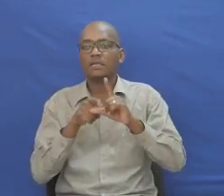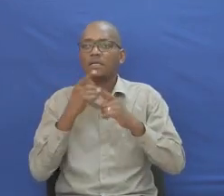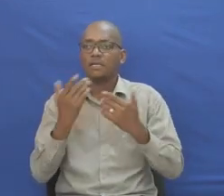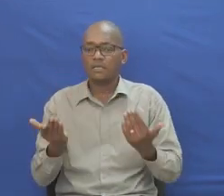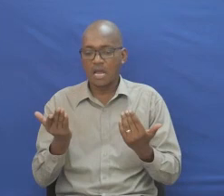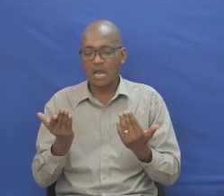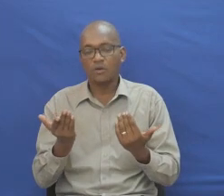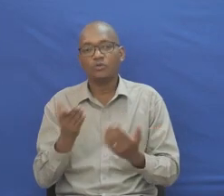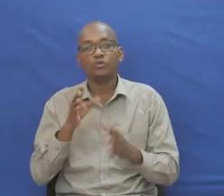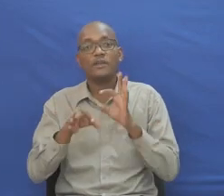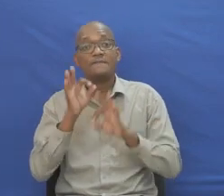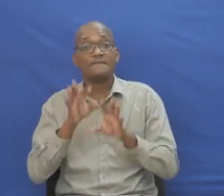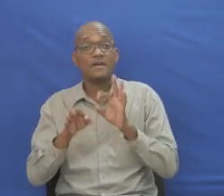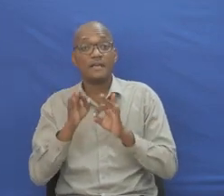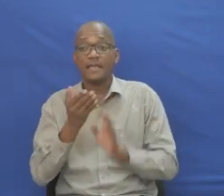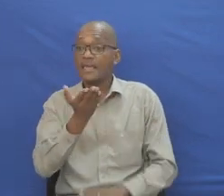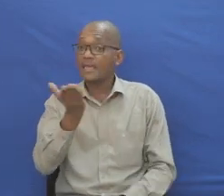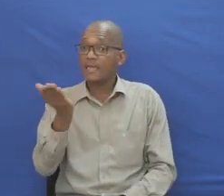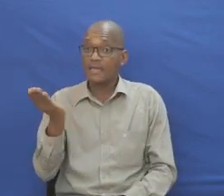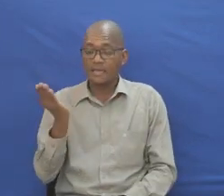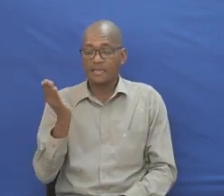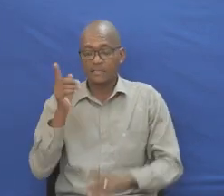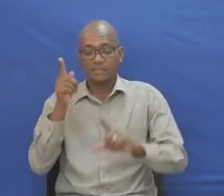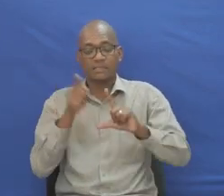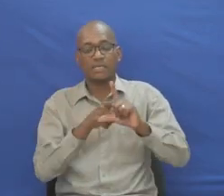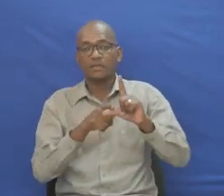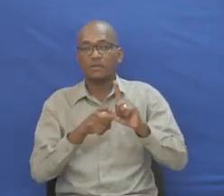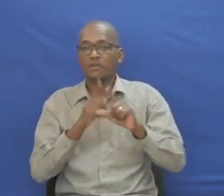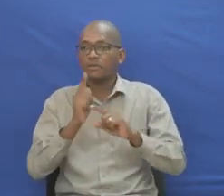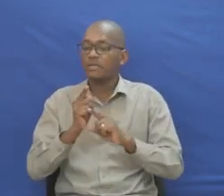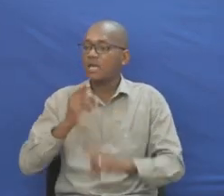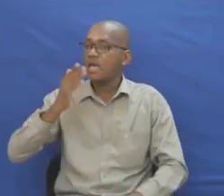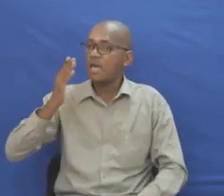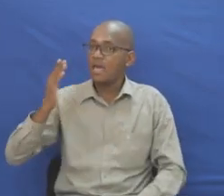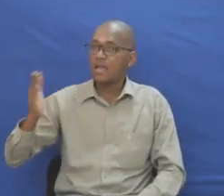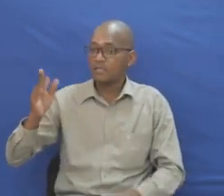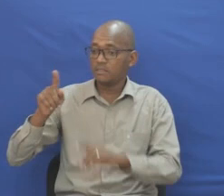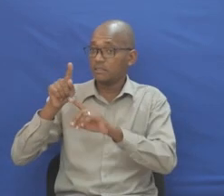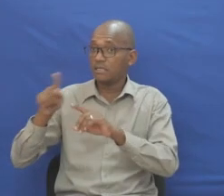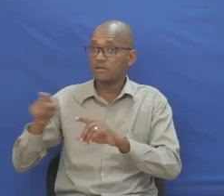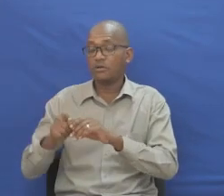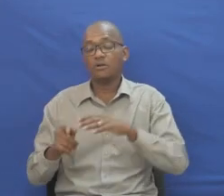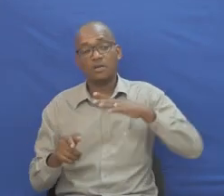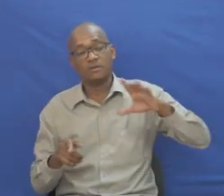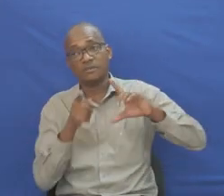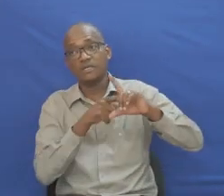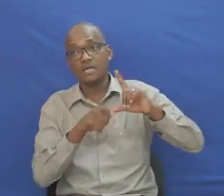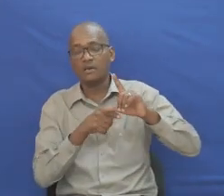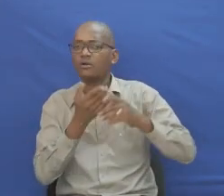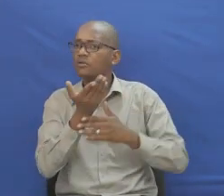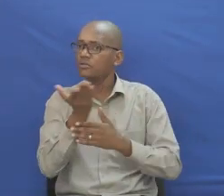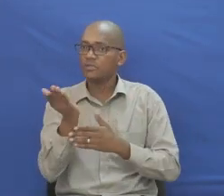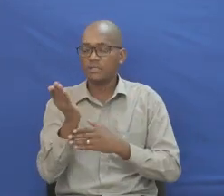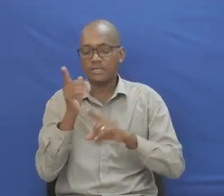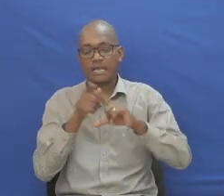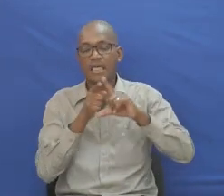any triangle, whether it is Scalene triangle, whether it is right-angled triangle, or isosceles triangle, or you can have even